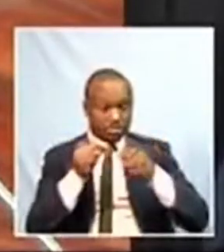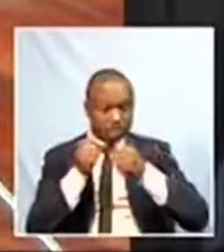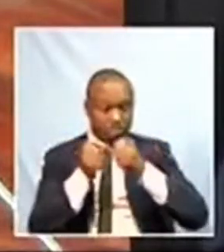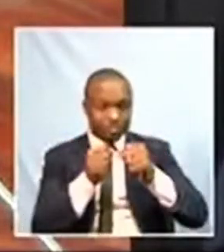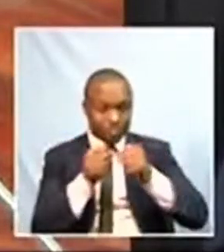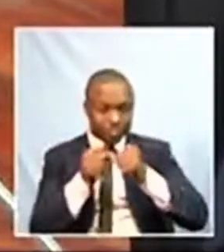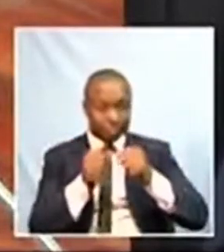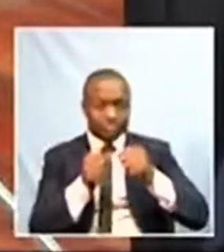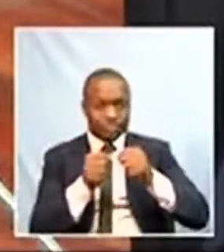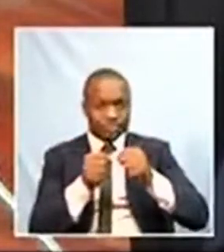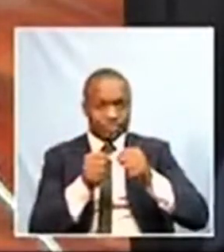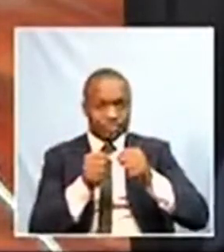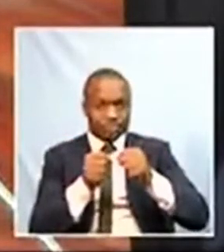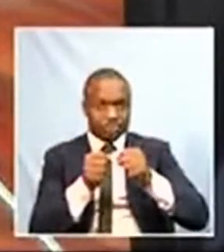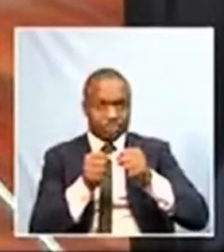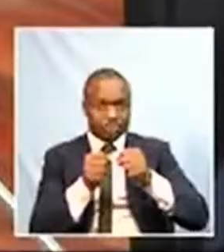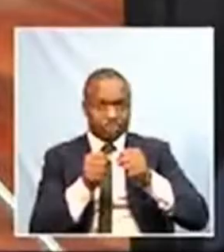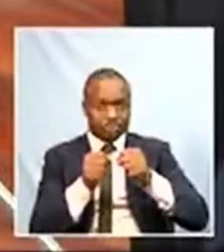fitted at the time of audit.